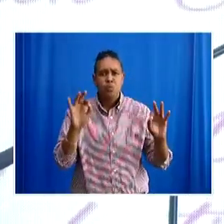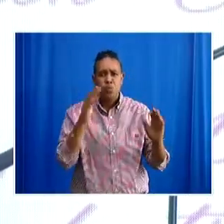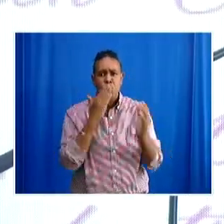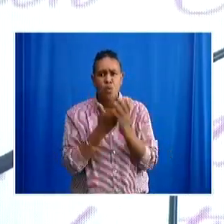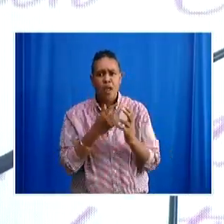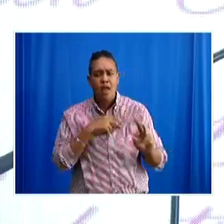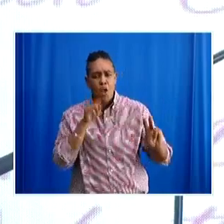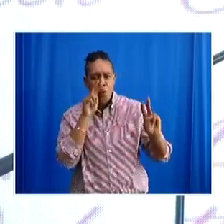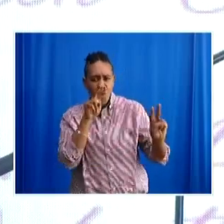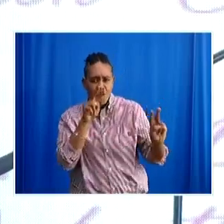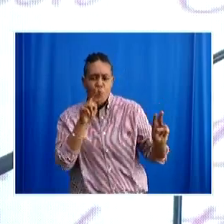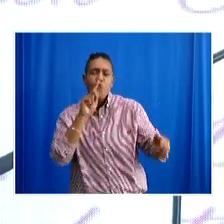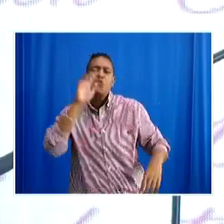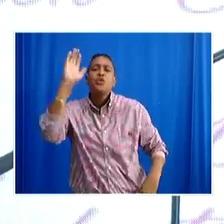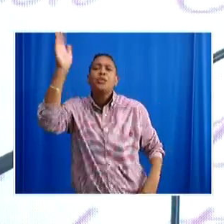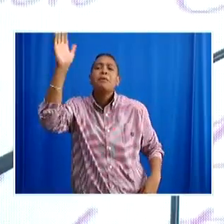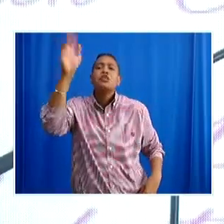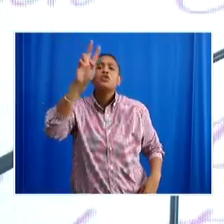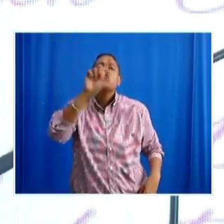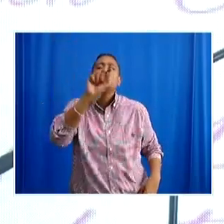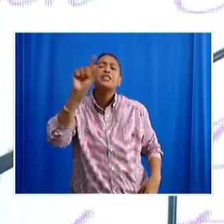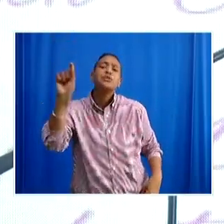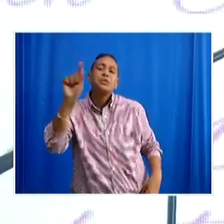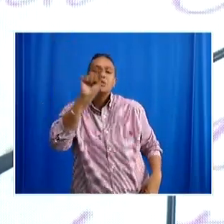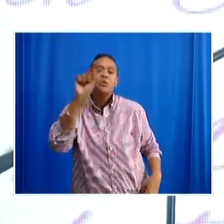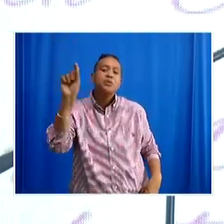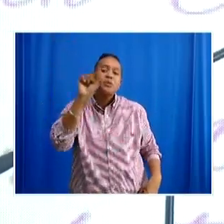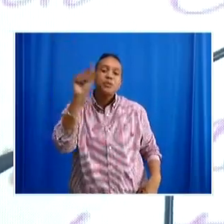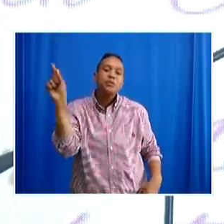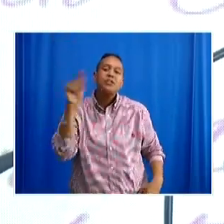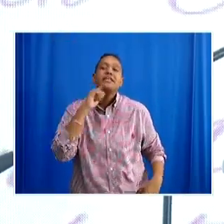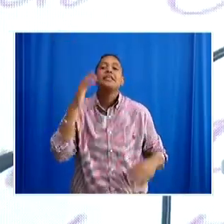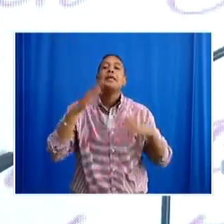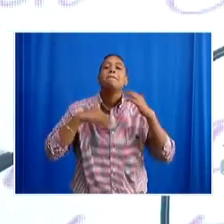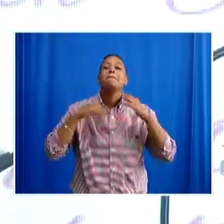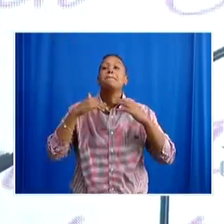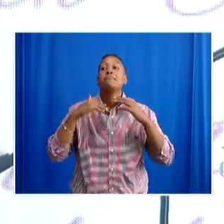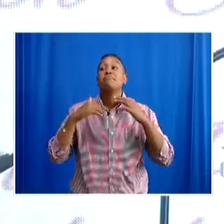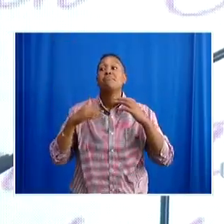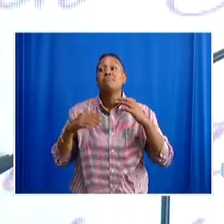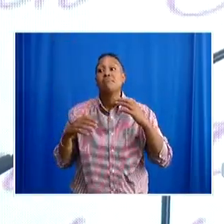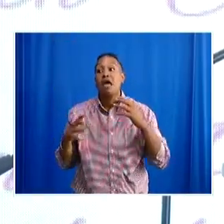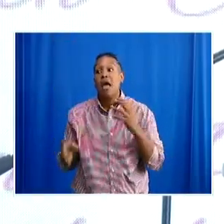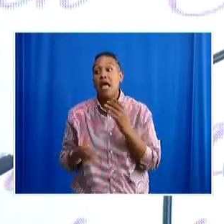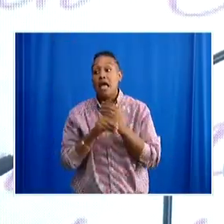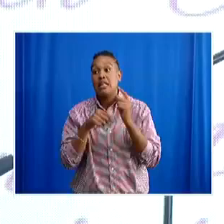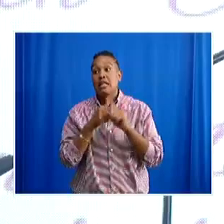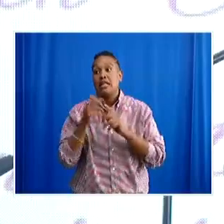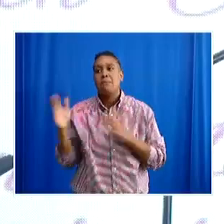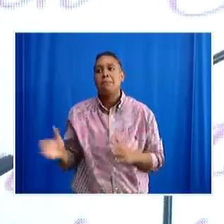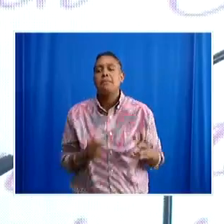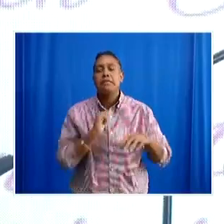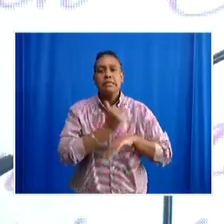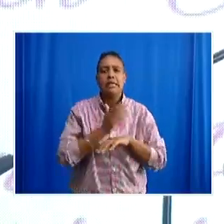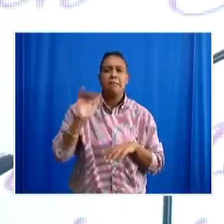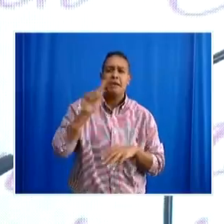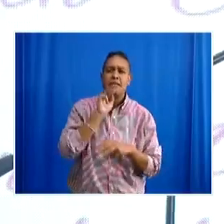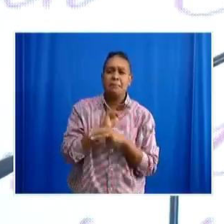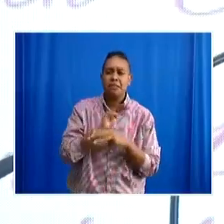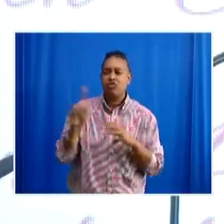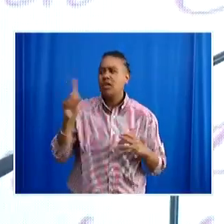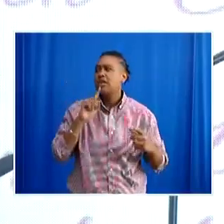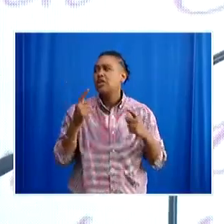the presentations 2020, the building on the plan set by the Minister, and